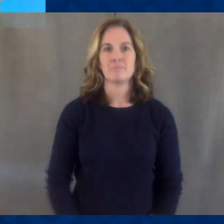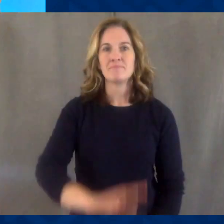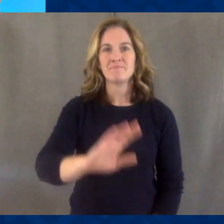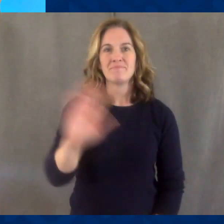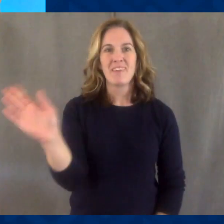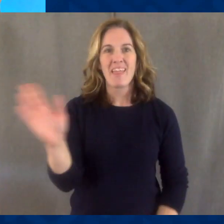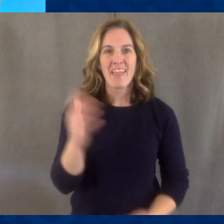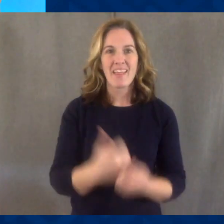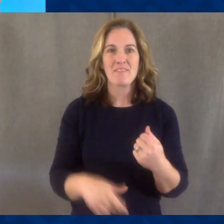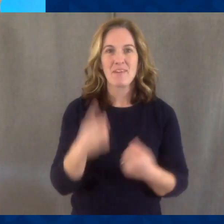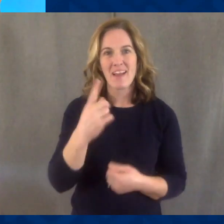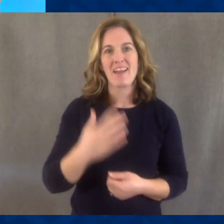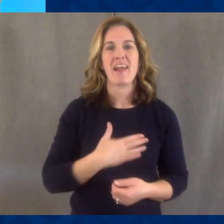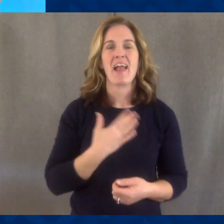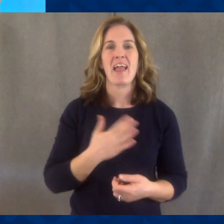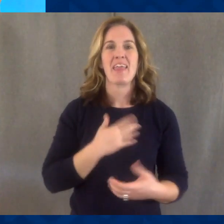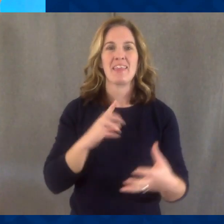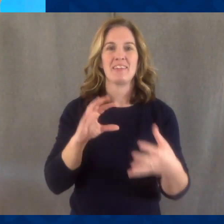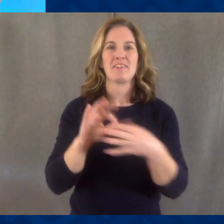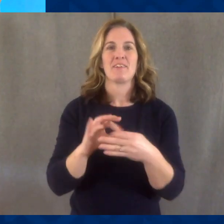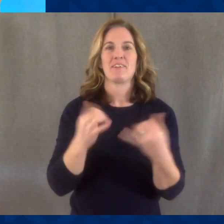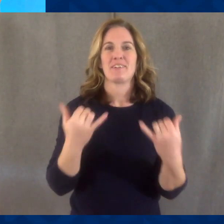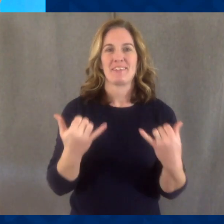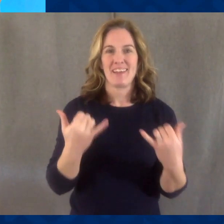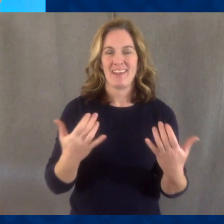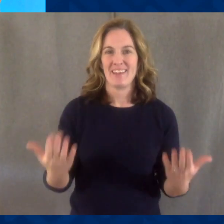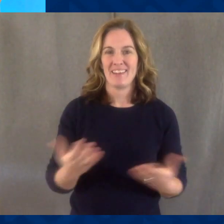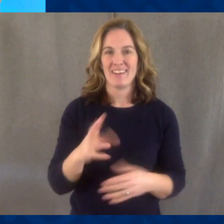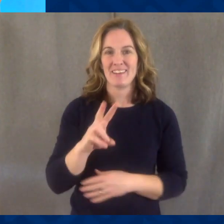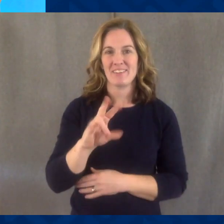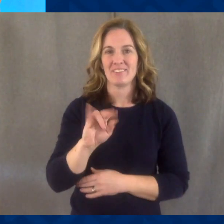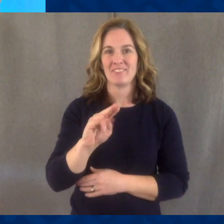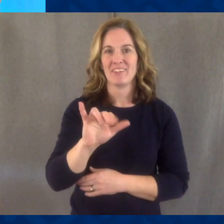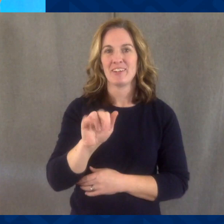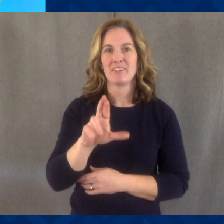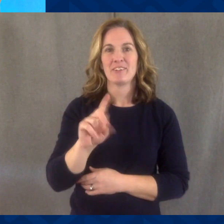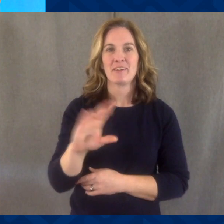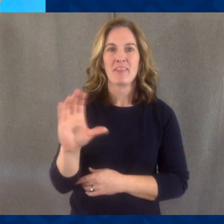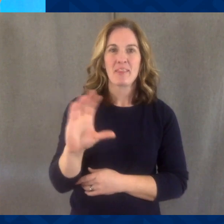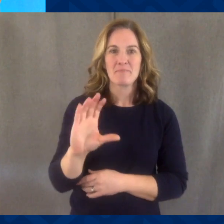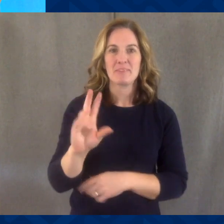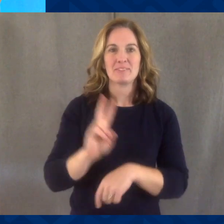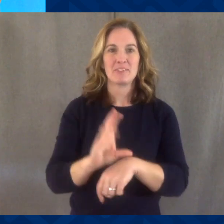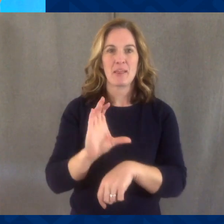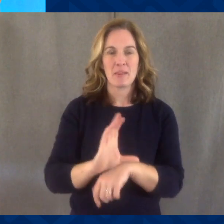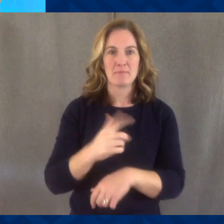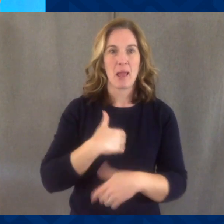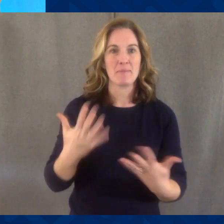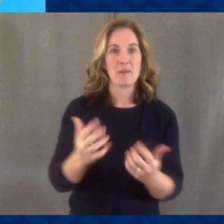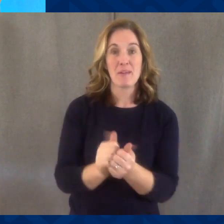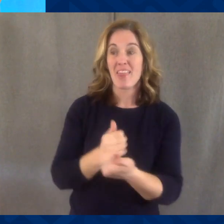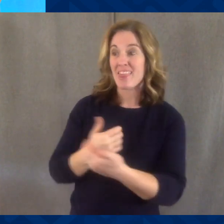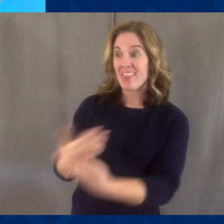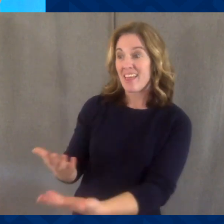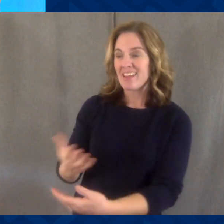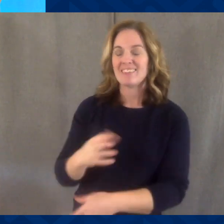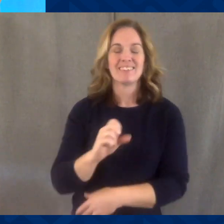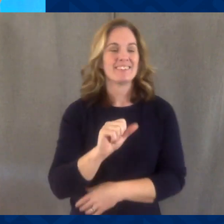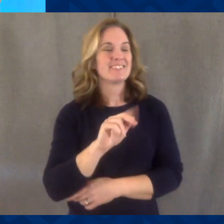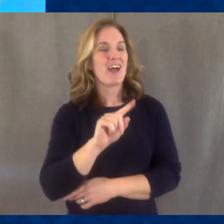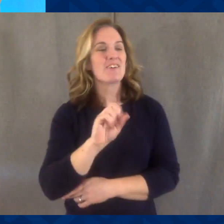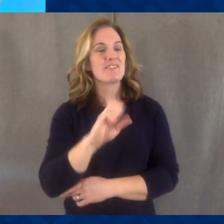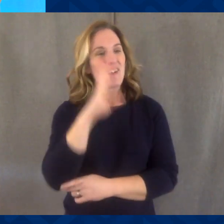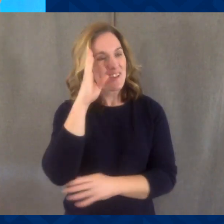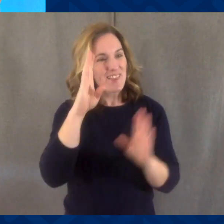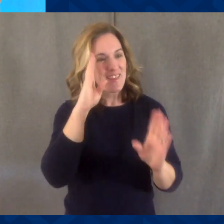Hey, everybody. It is good to be with you today at Vineyard Columbus. My name is Julia Pickerel, and I'm here with... Santos. How y'all doing? It's good